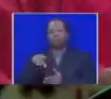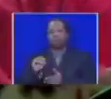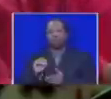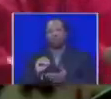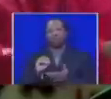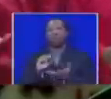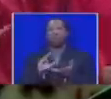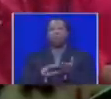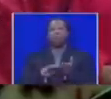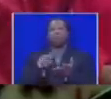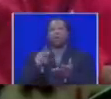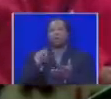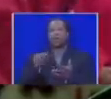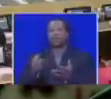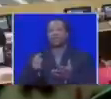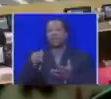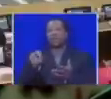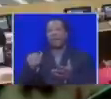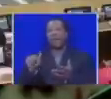Honorable Ketabahle,